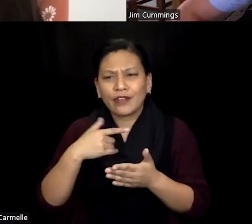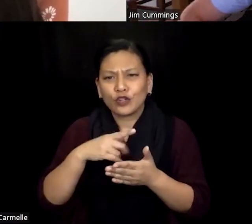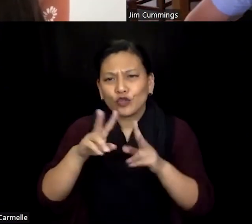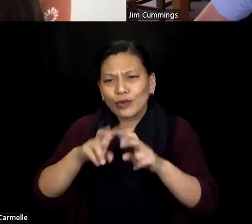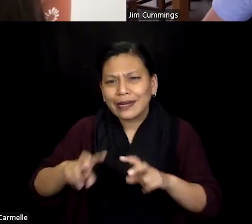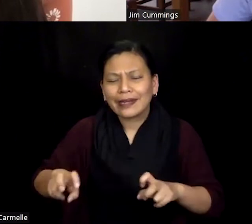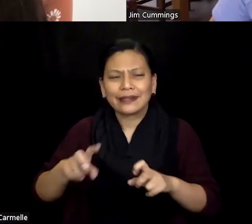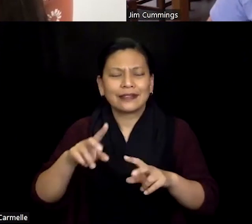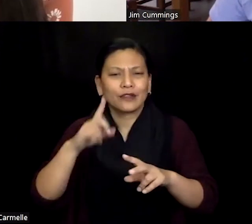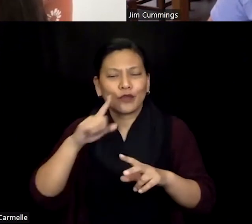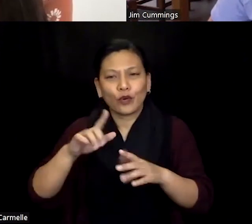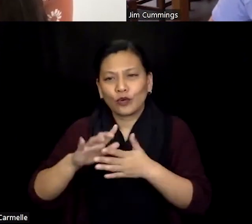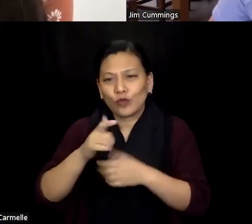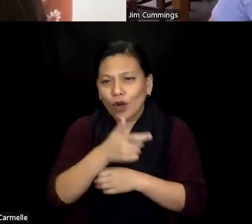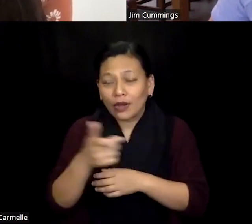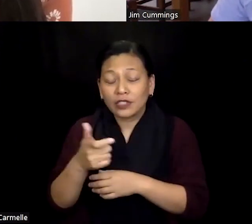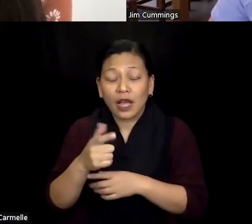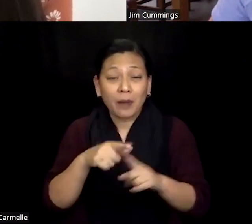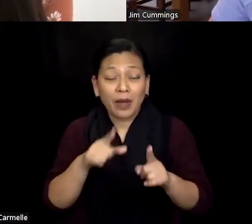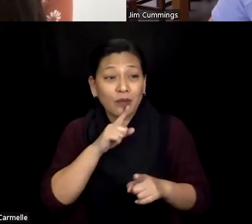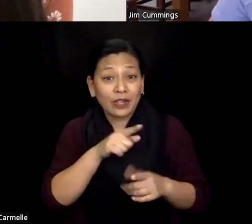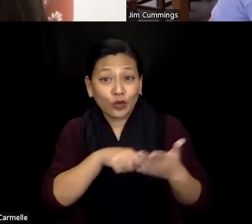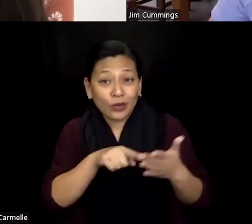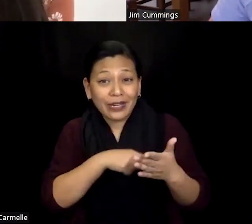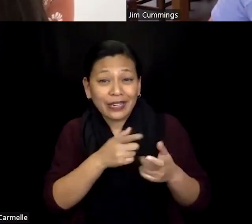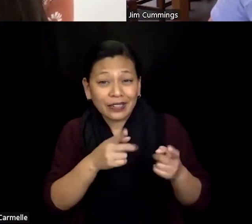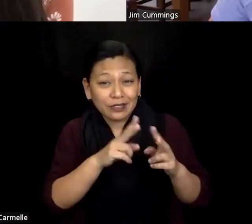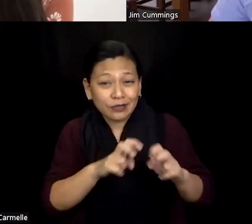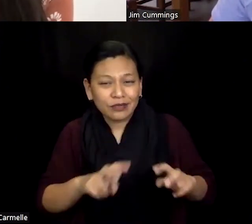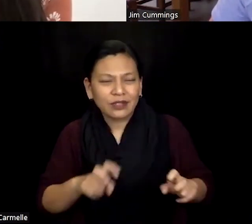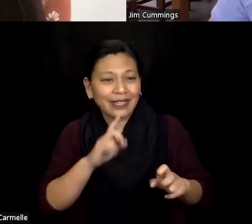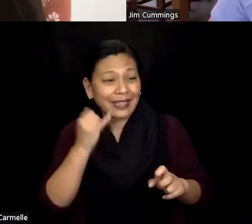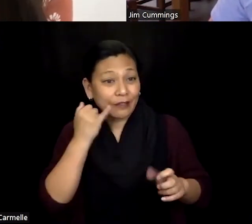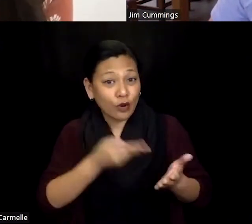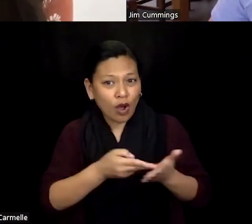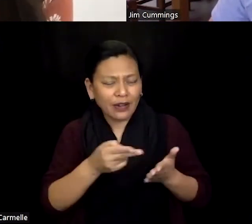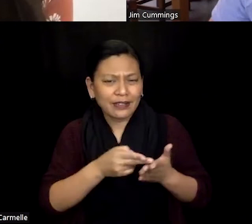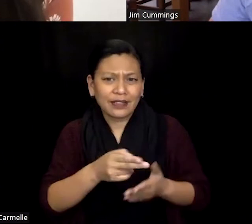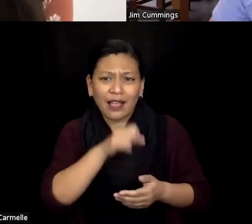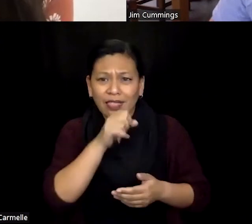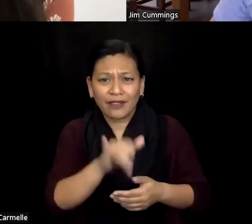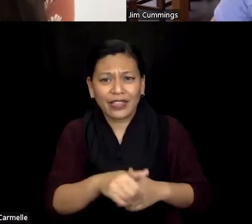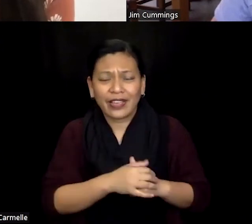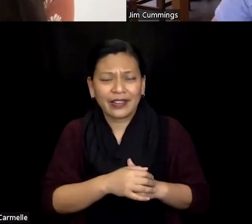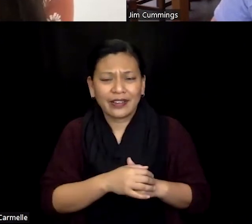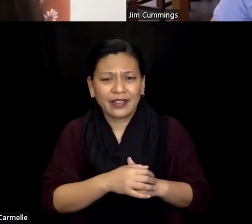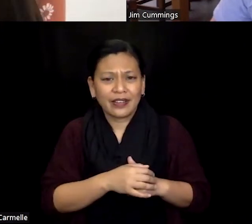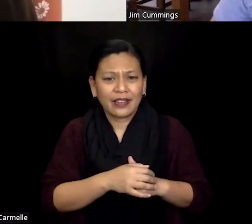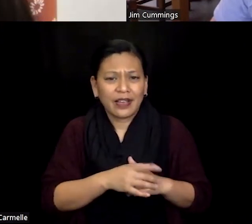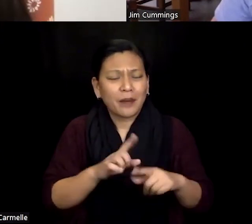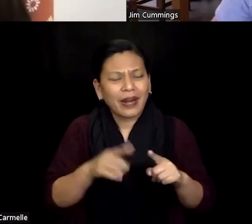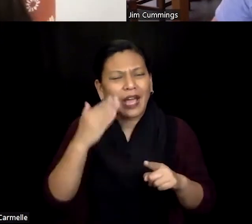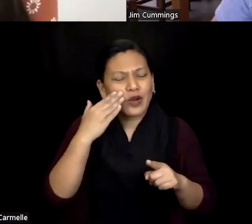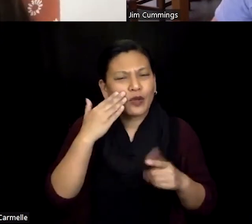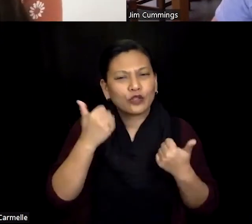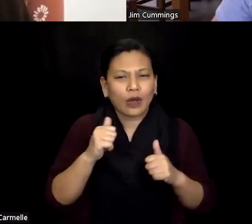stuff. And I'm really glad when the critics are honest, when they're like, yeah, no, I knew they were trying to pull the wool over my eyes by giving me this gift basket. I know what's